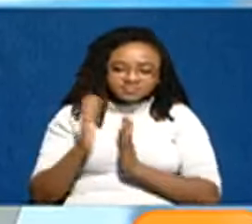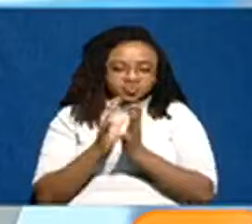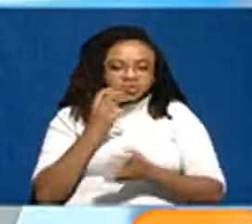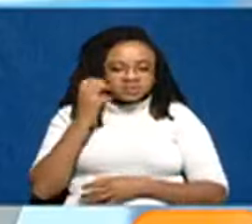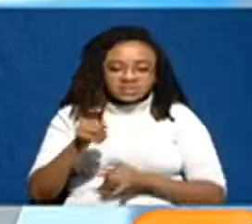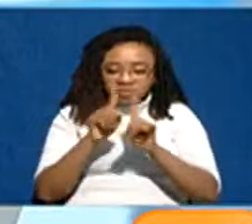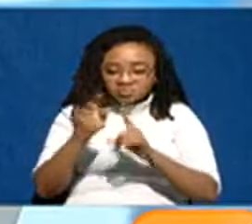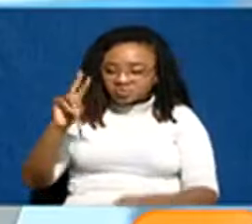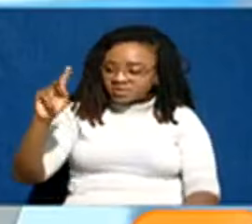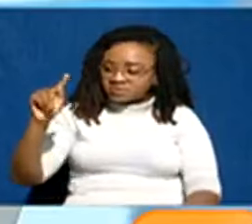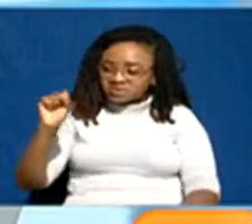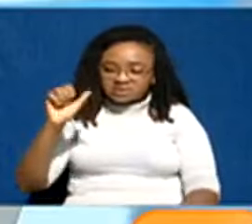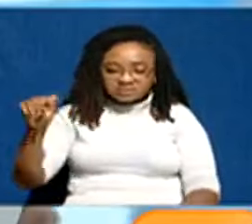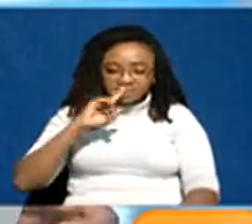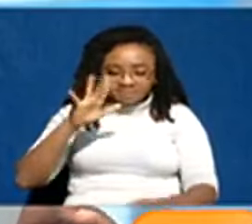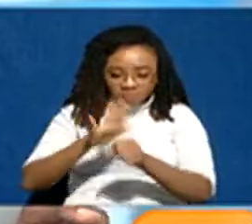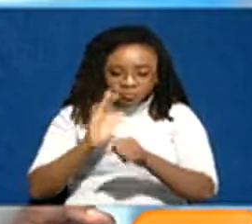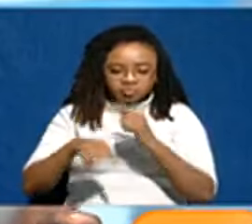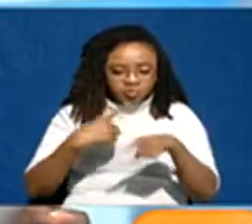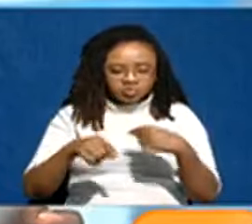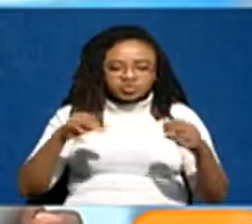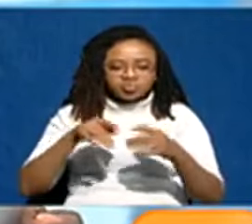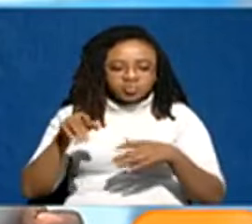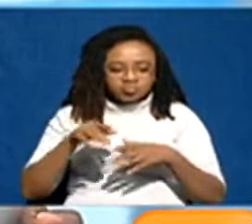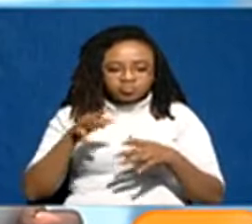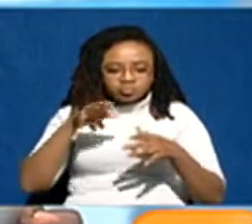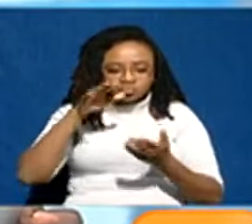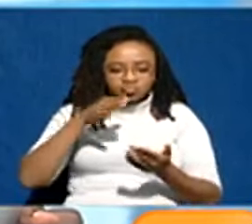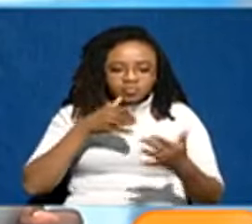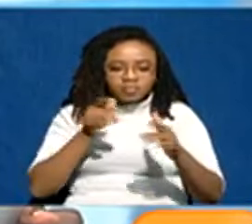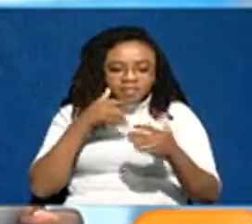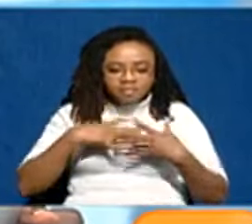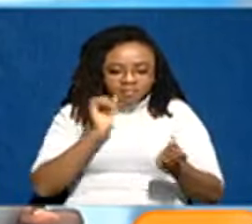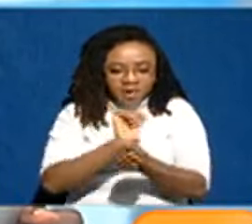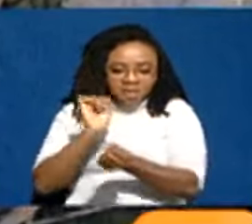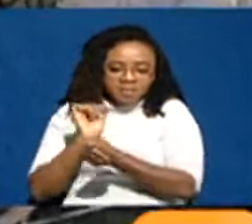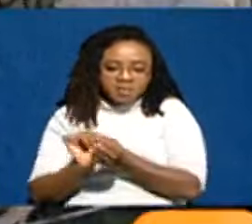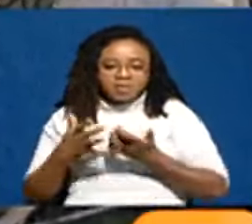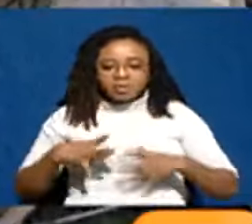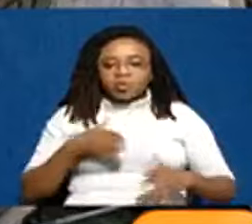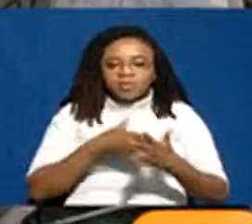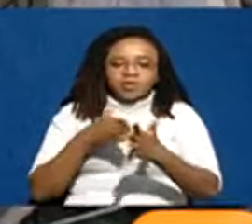NTSA vowed to continue with the nationwide crackdown to reduce road fatalities.